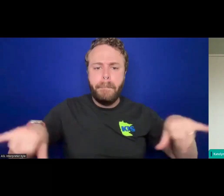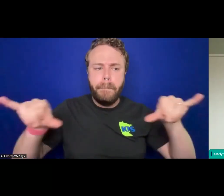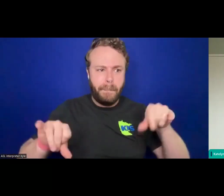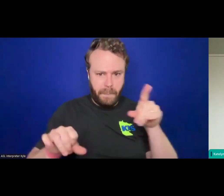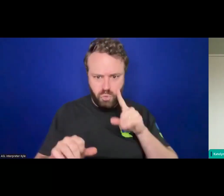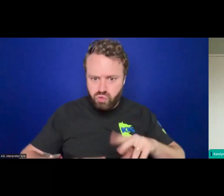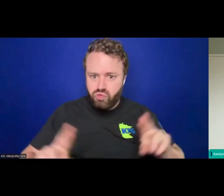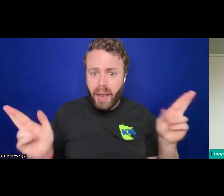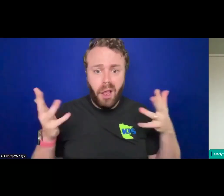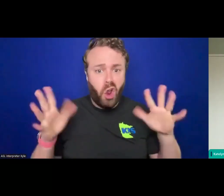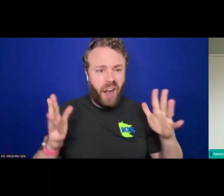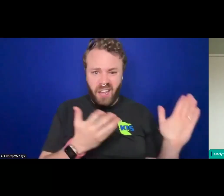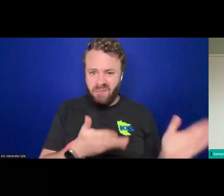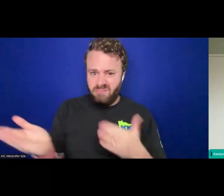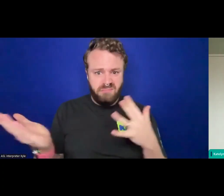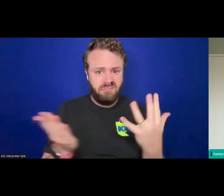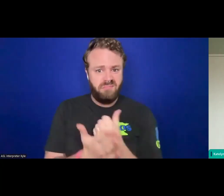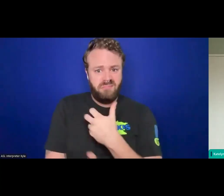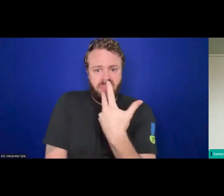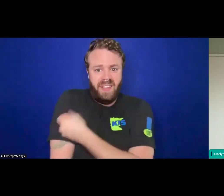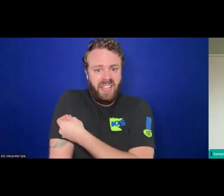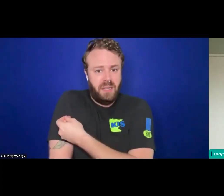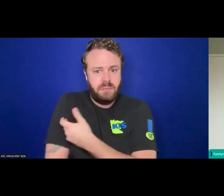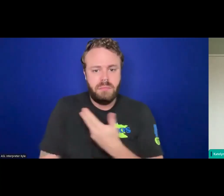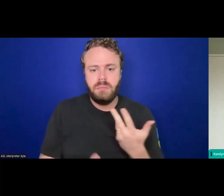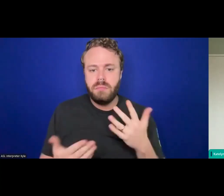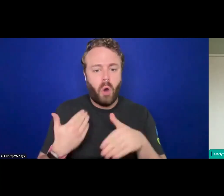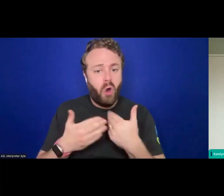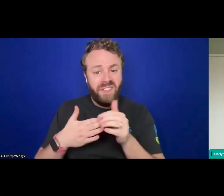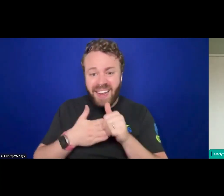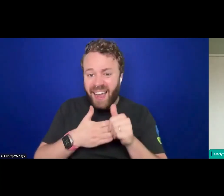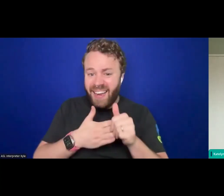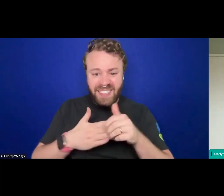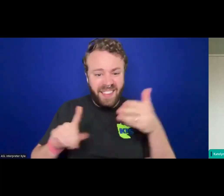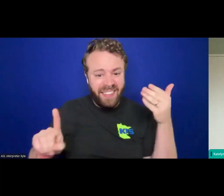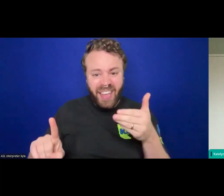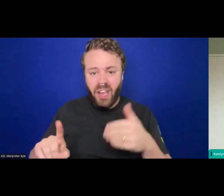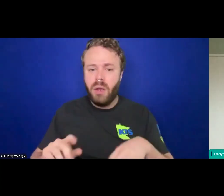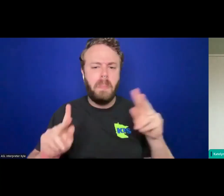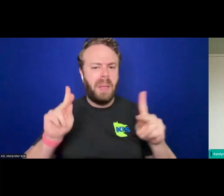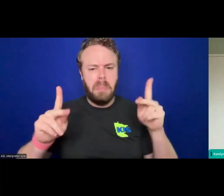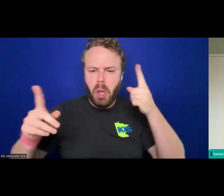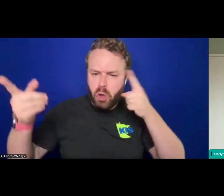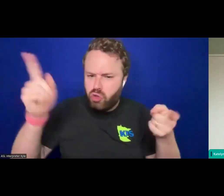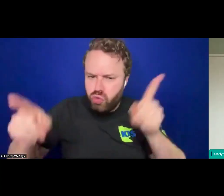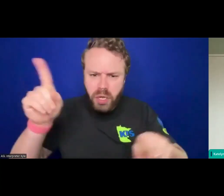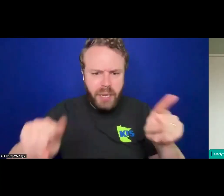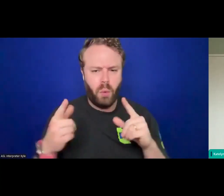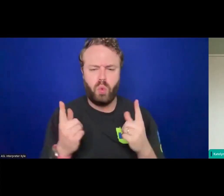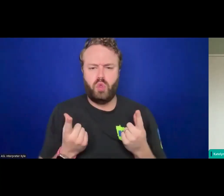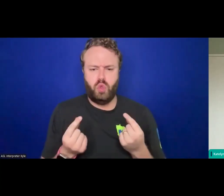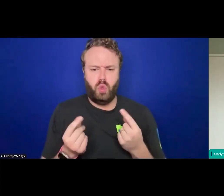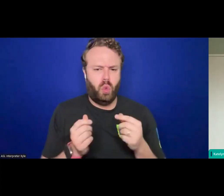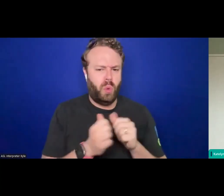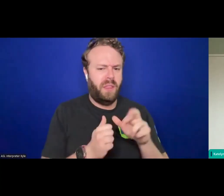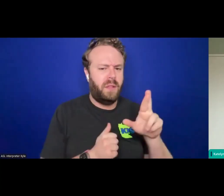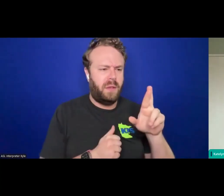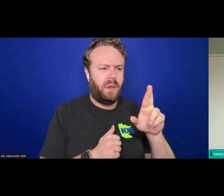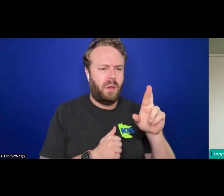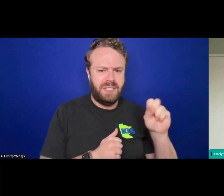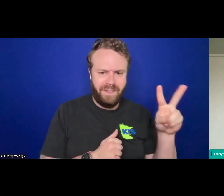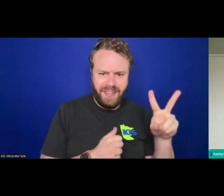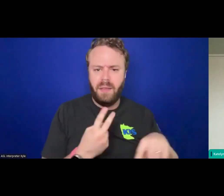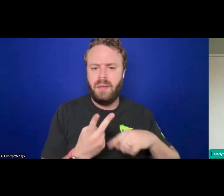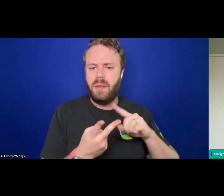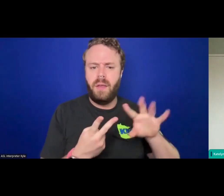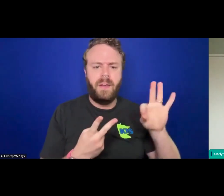them. The guidance is straightforward and everyone basically agrees. I think the worst thing that can happen in this moment is that all of